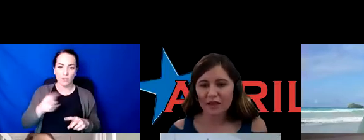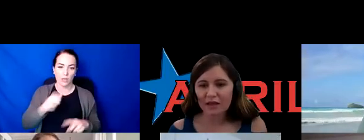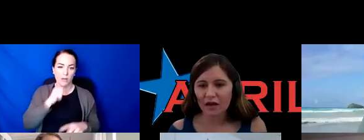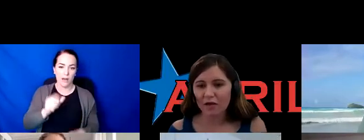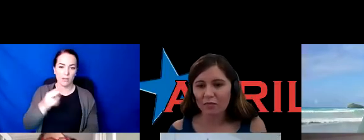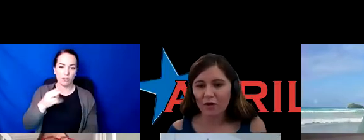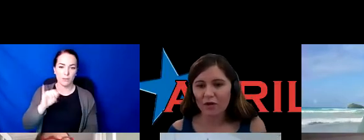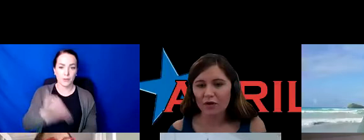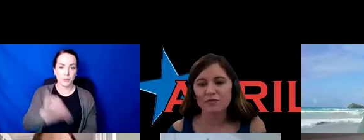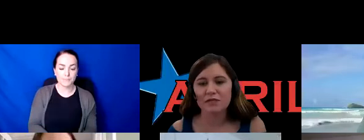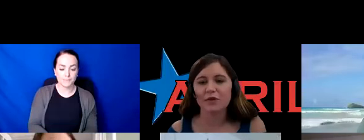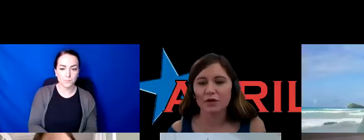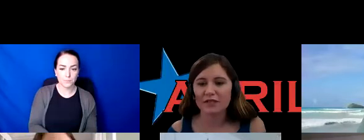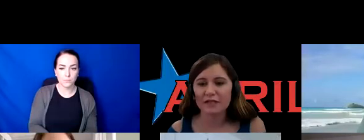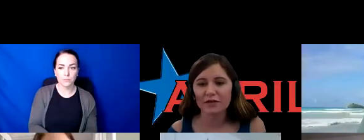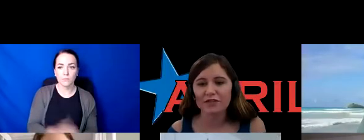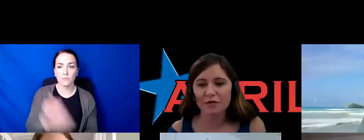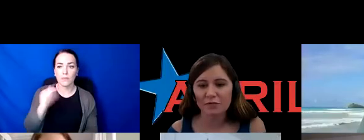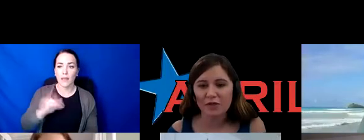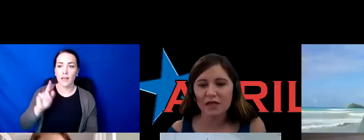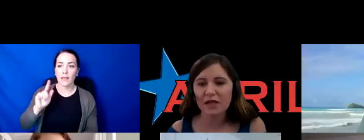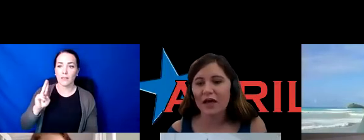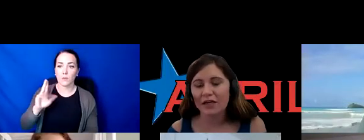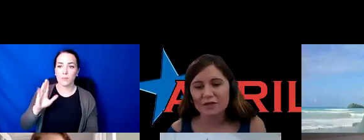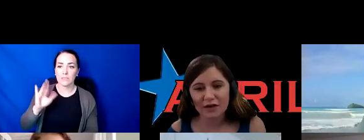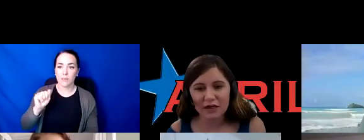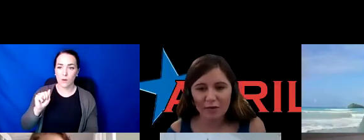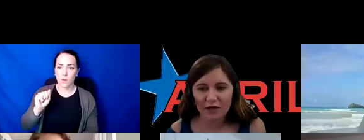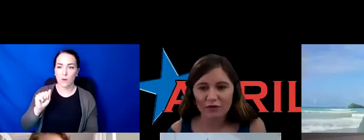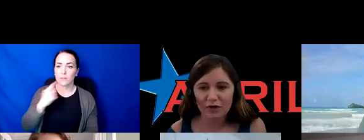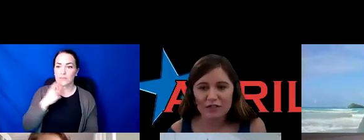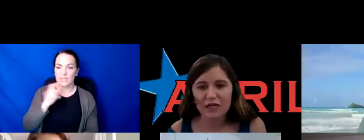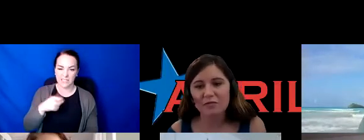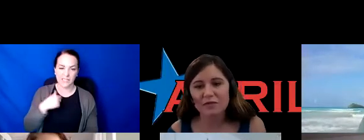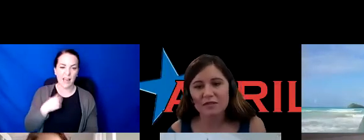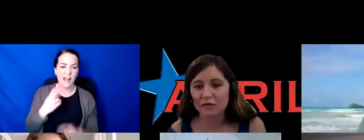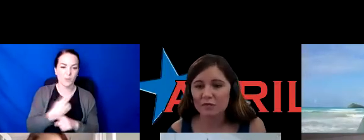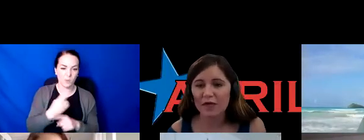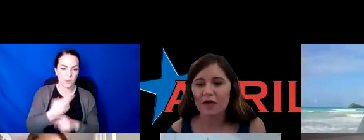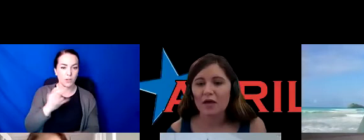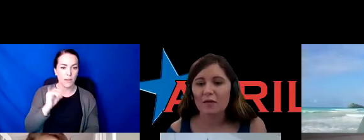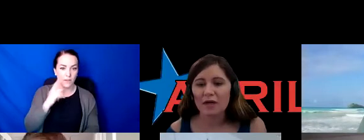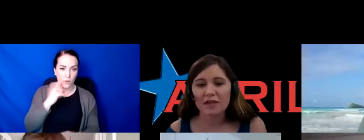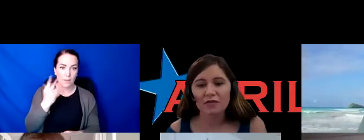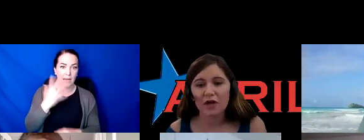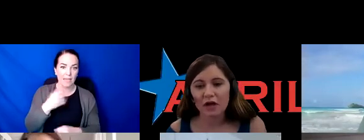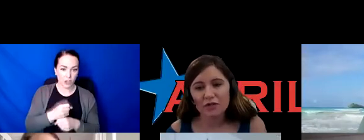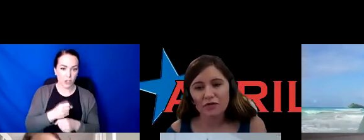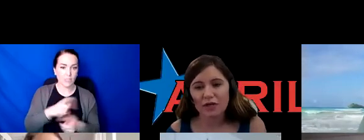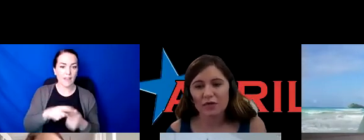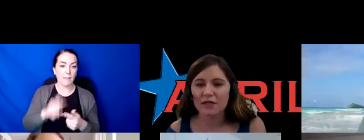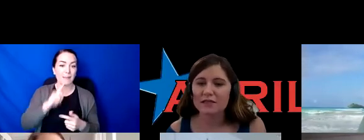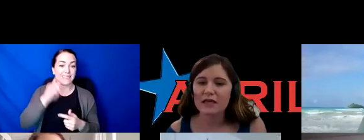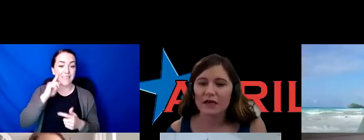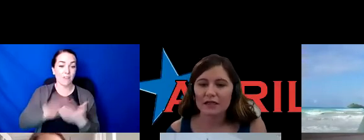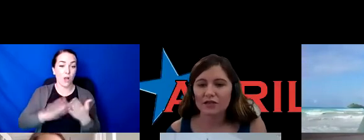And then Lucy Below had said, I understand what you mean. I use hearing impaired for a long time and was insulted by my deaf college